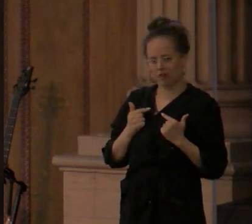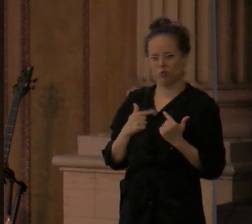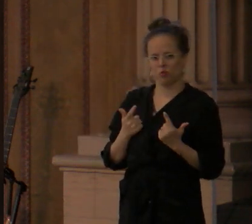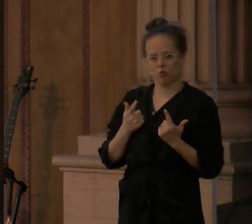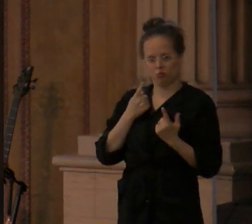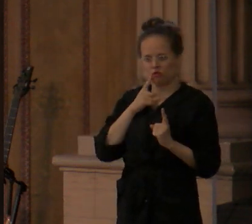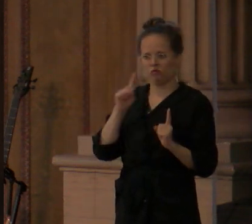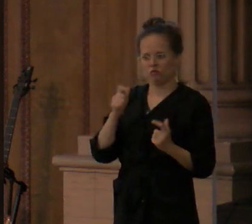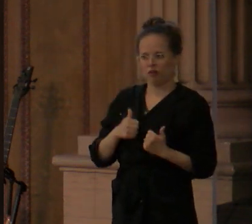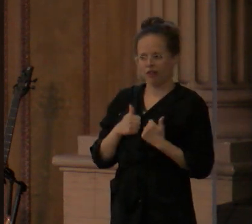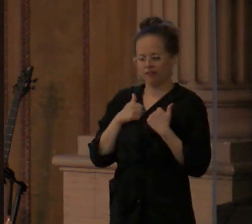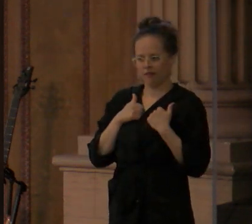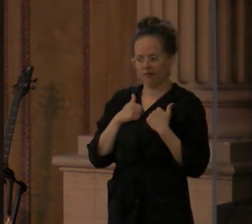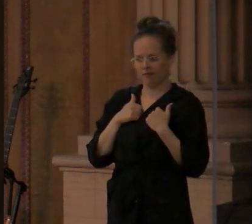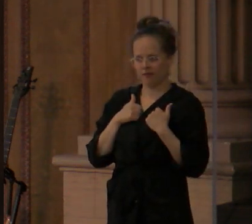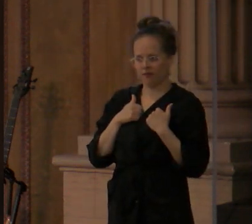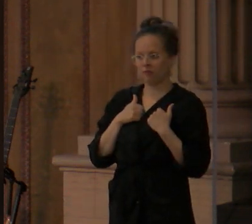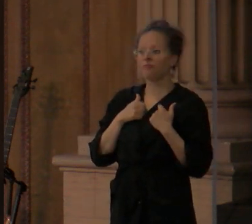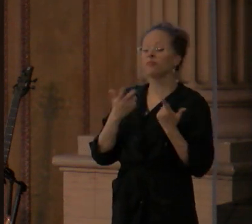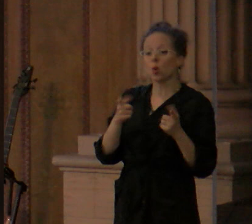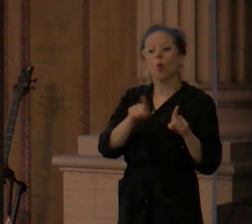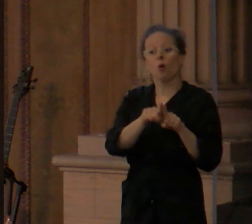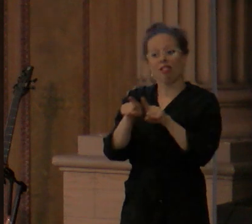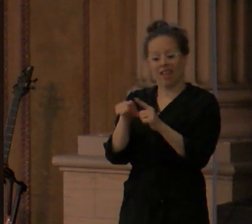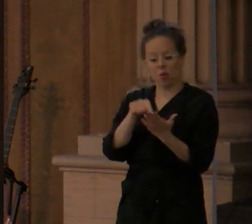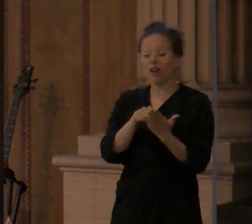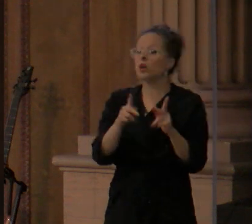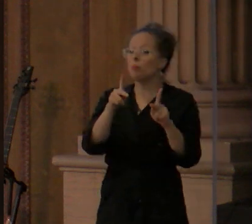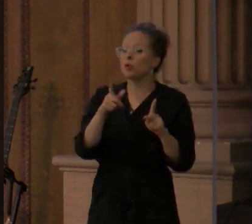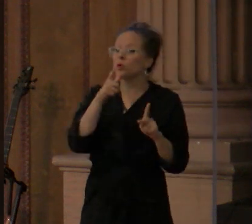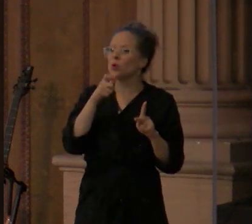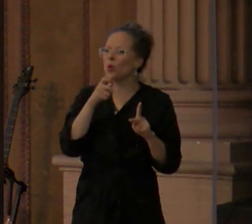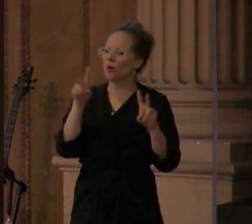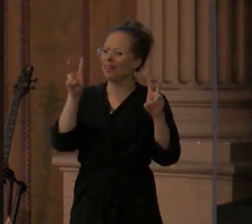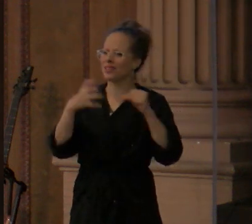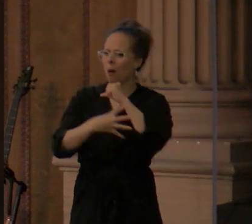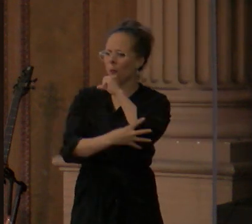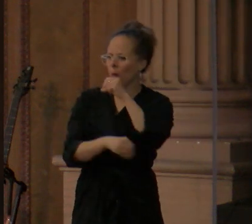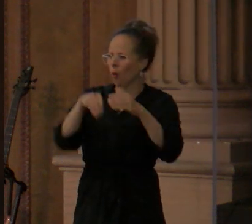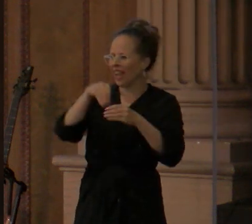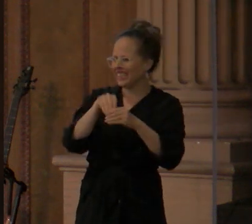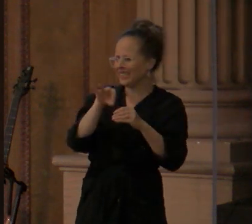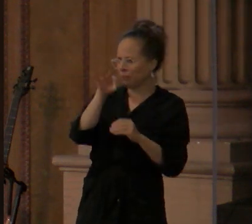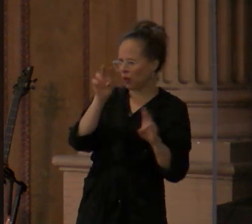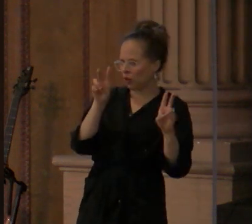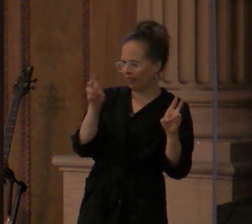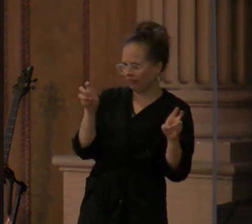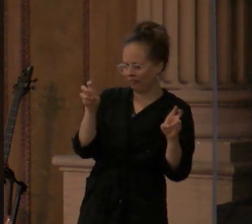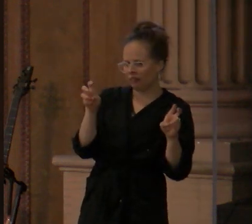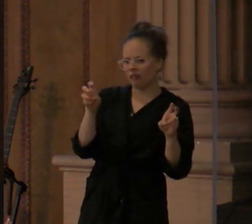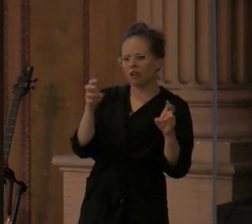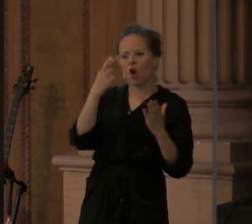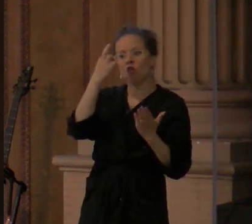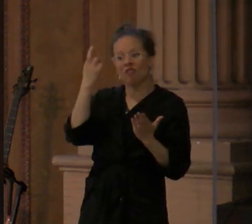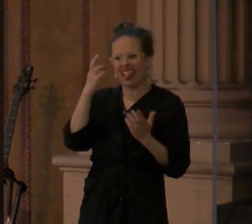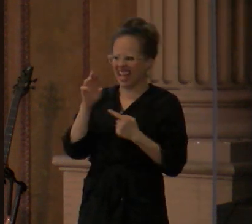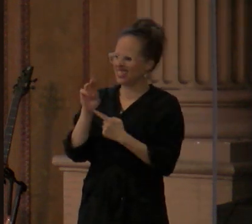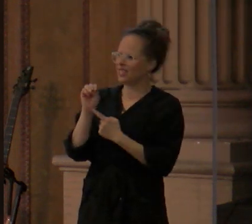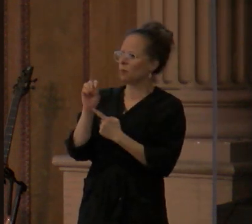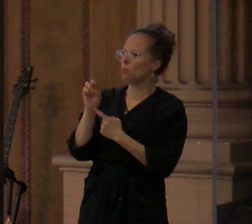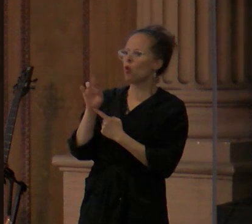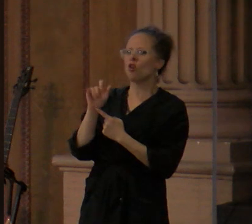And he says, likewise, someone who is poor in spirit recognizes that morally he or she